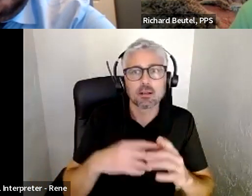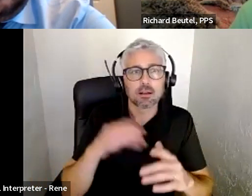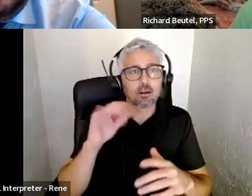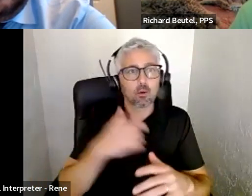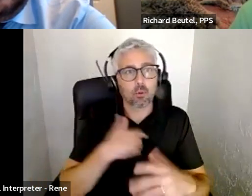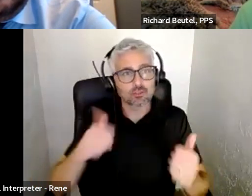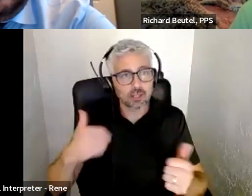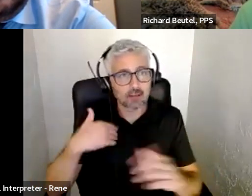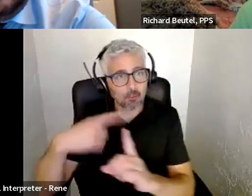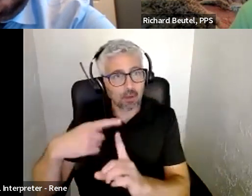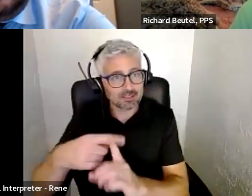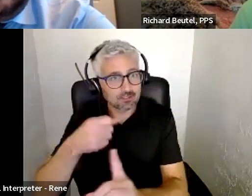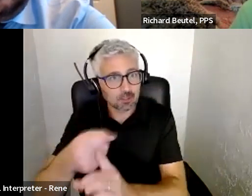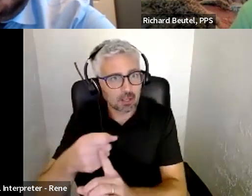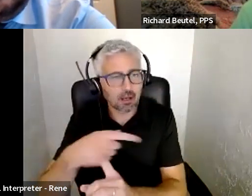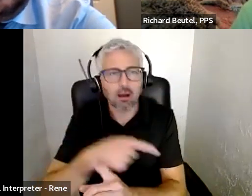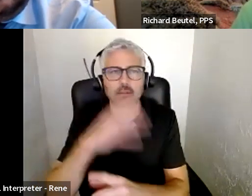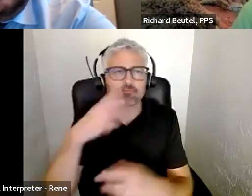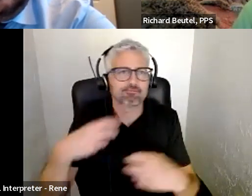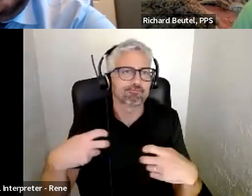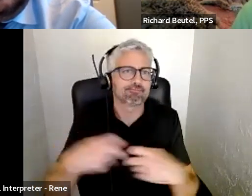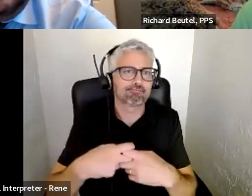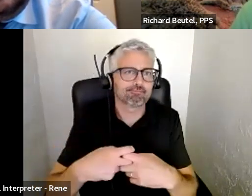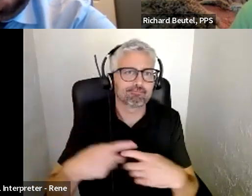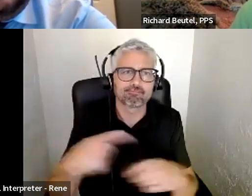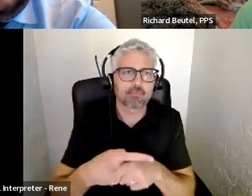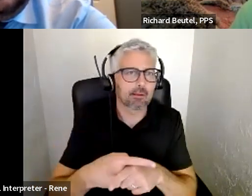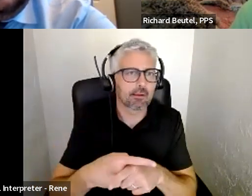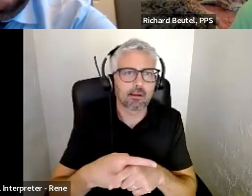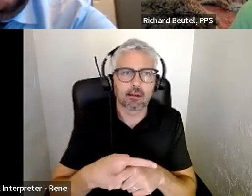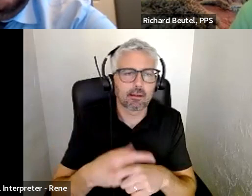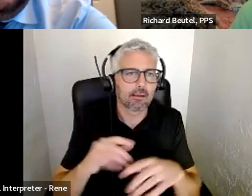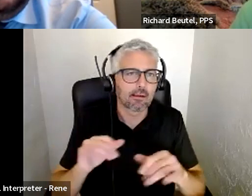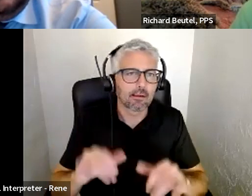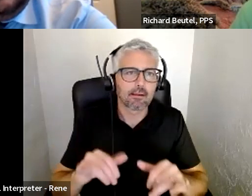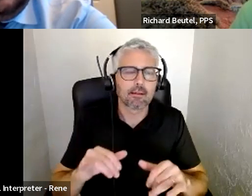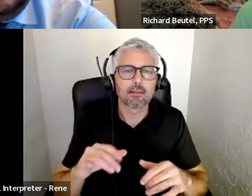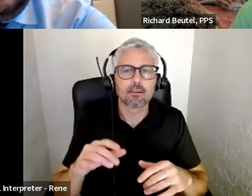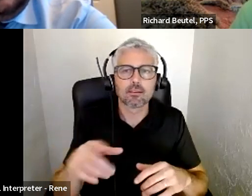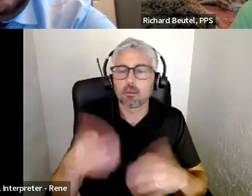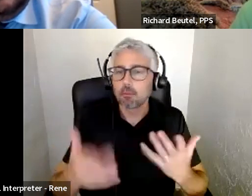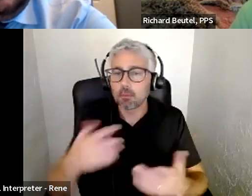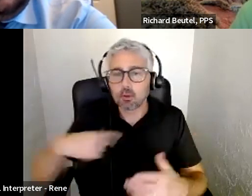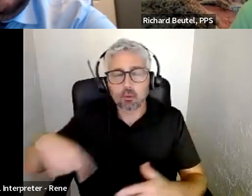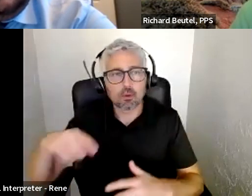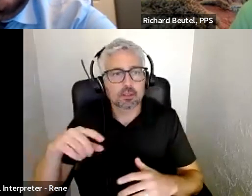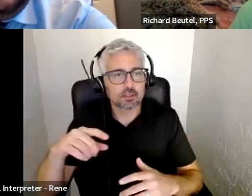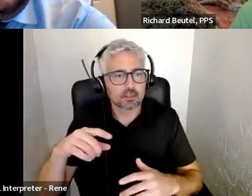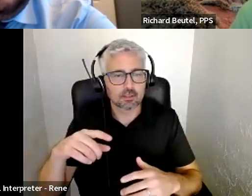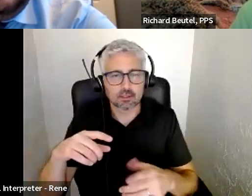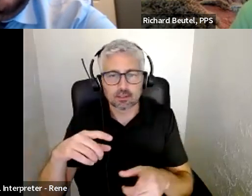that we're trying to have with regards to the environmental sustainability. It may make sense, Luke, for us to take